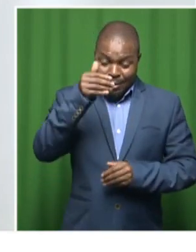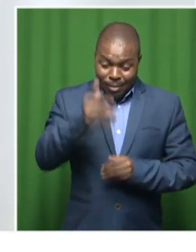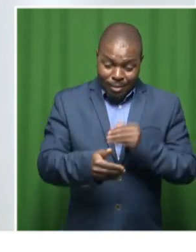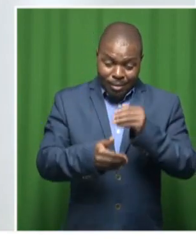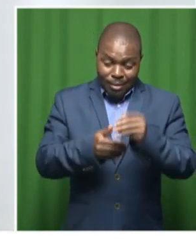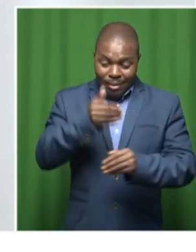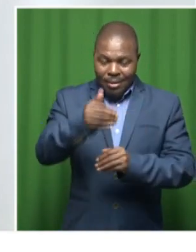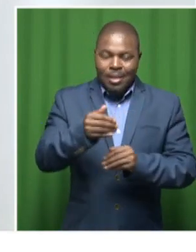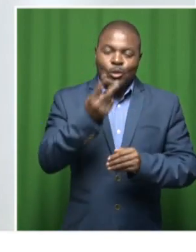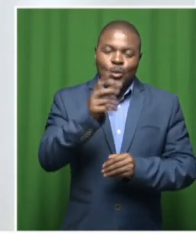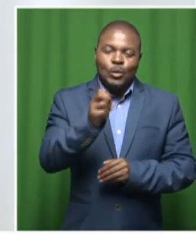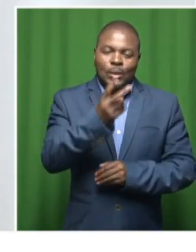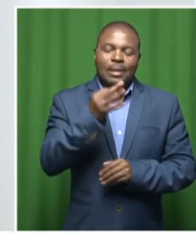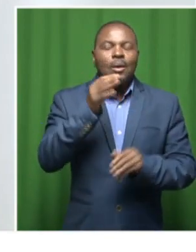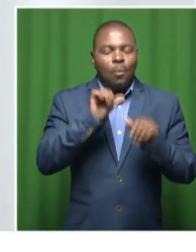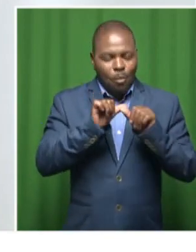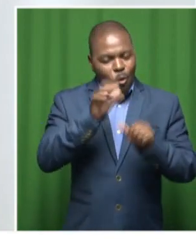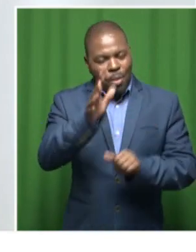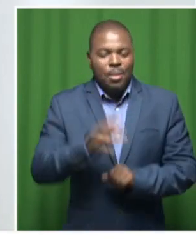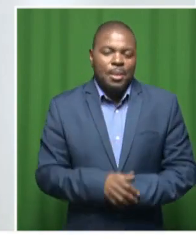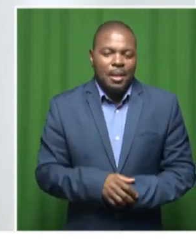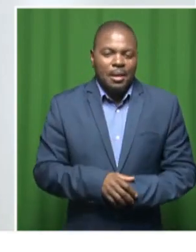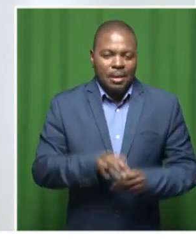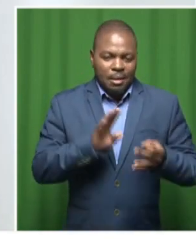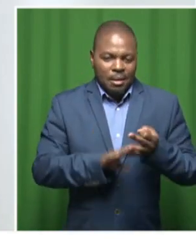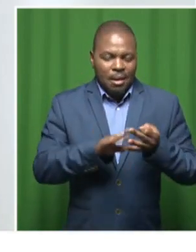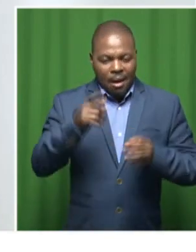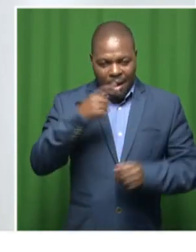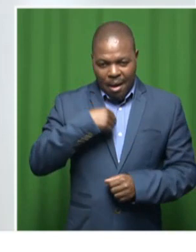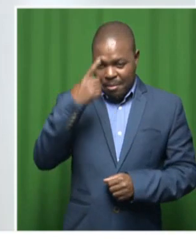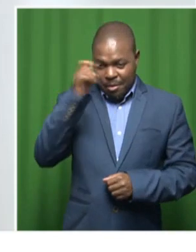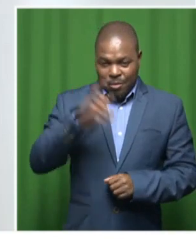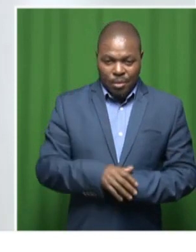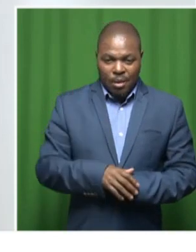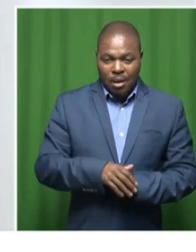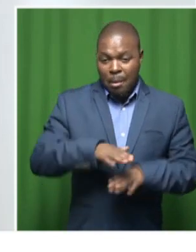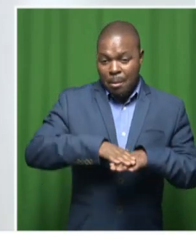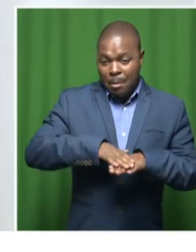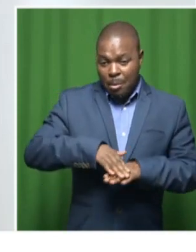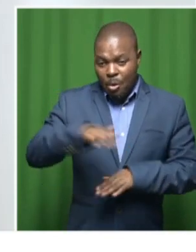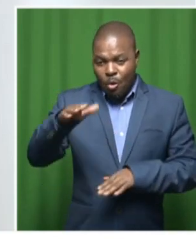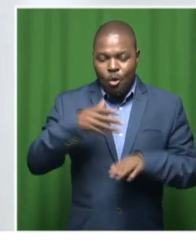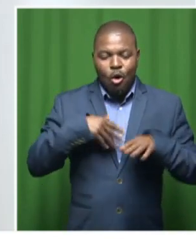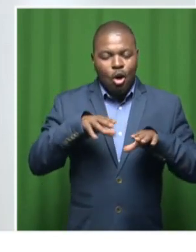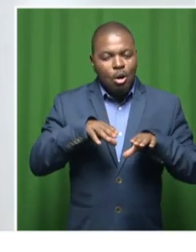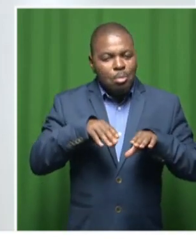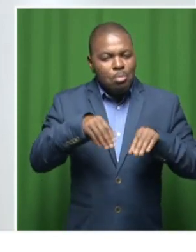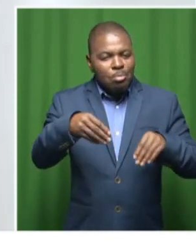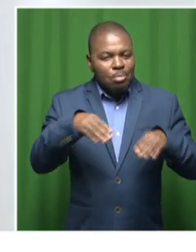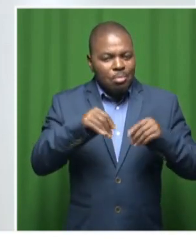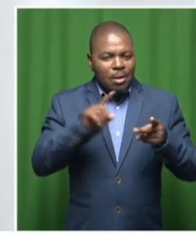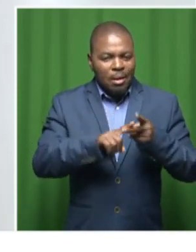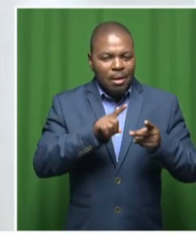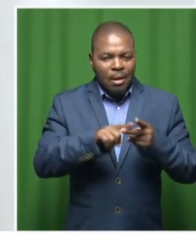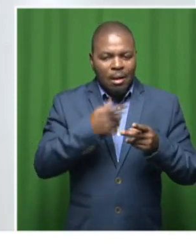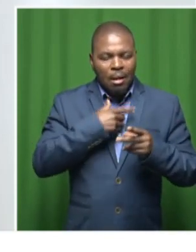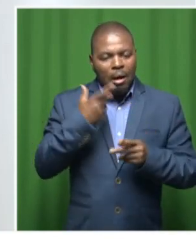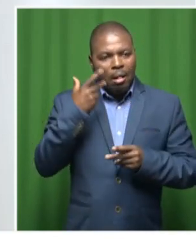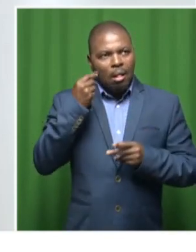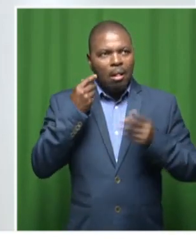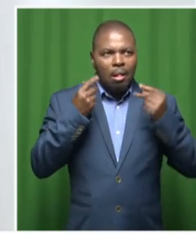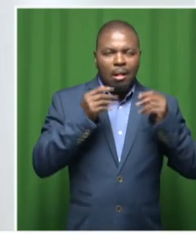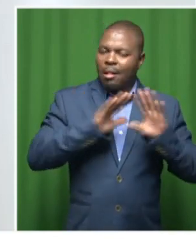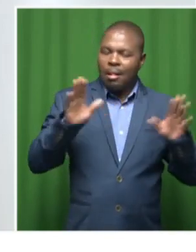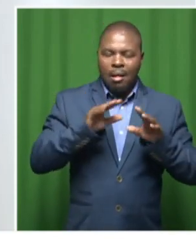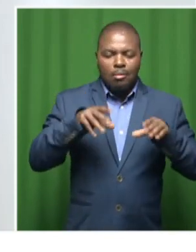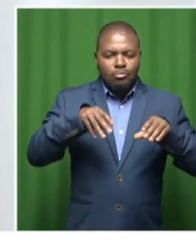into 2023. And I also believe that we're going to see a lot more surging in non-surgical treatments as well in